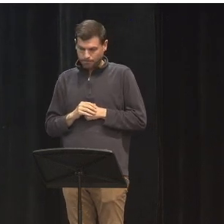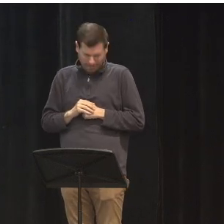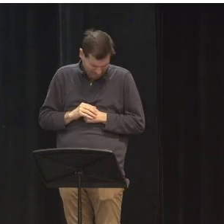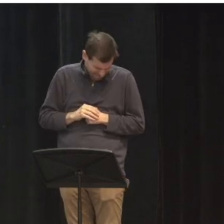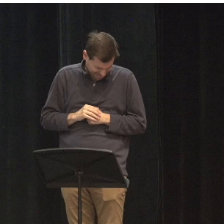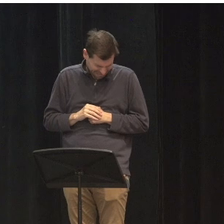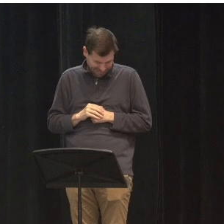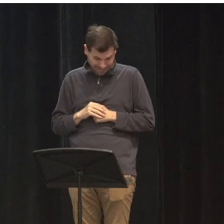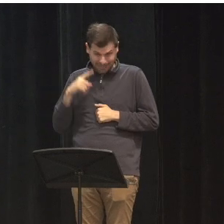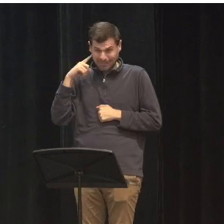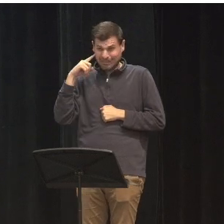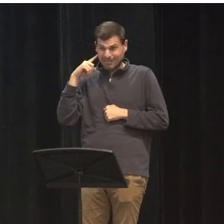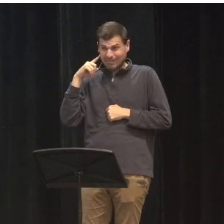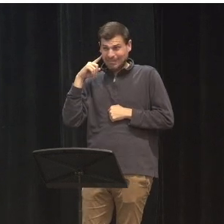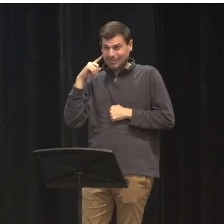Kate? Yes, I'm here.